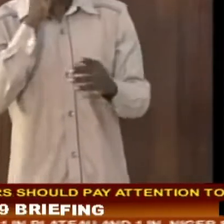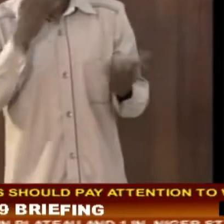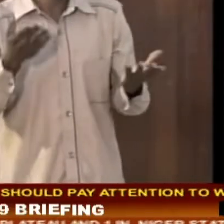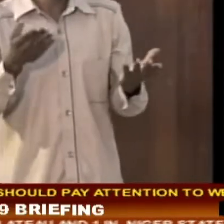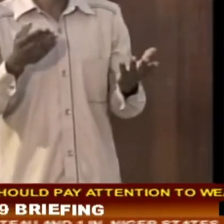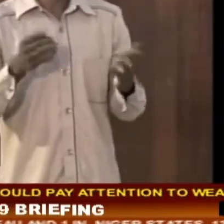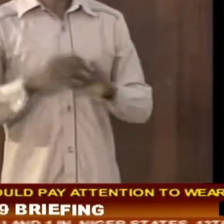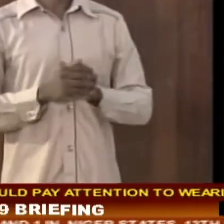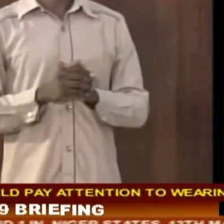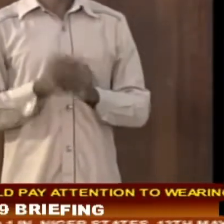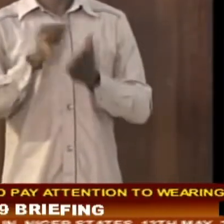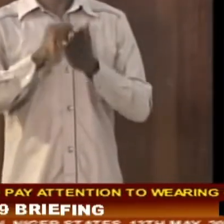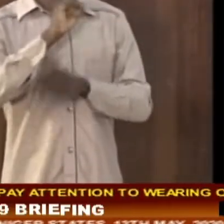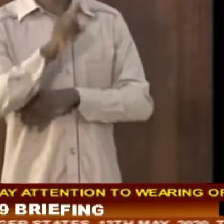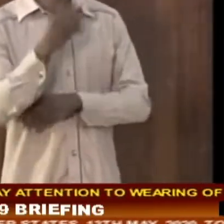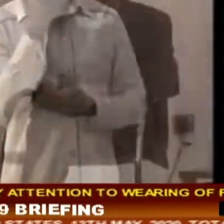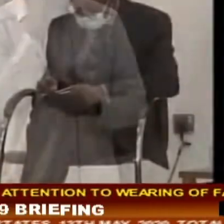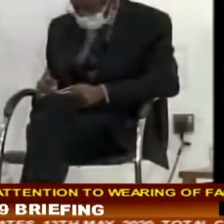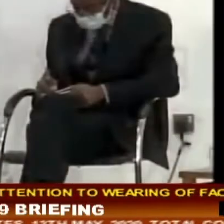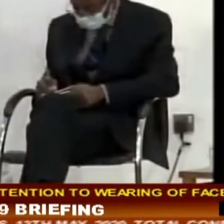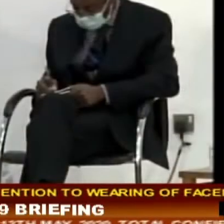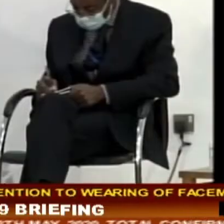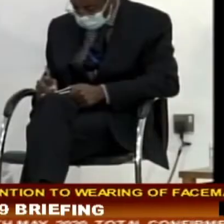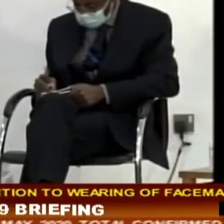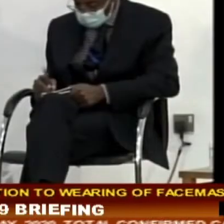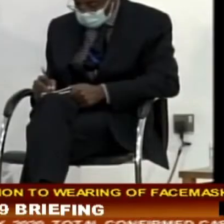Hinterlands that's the question thank